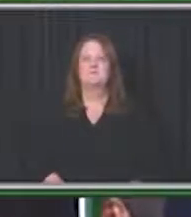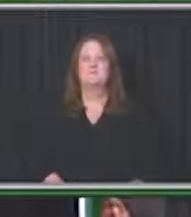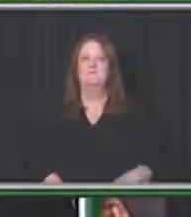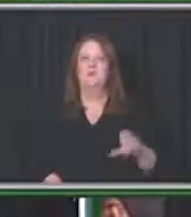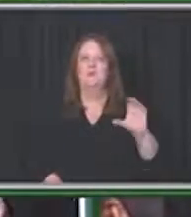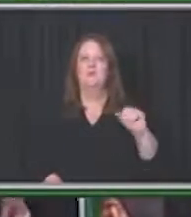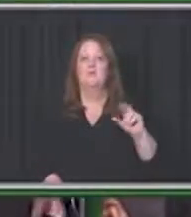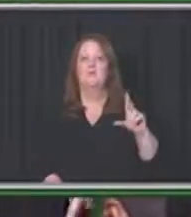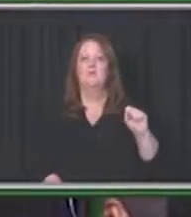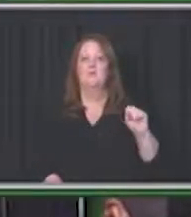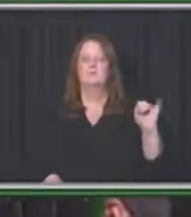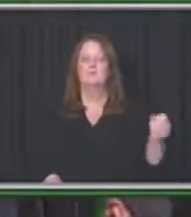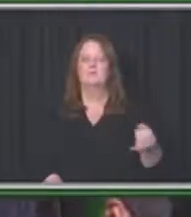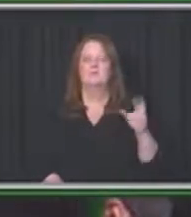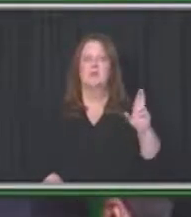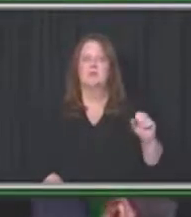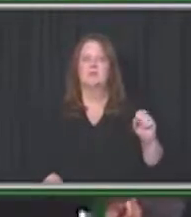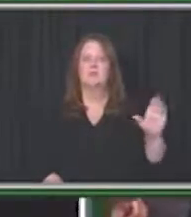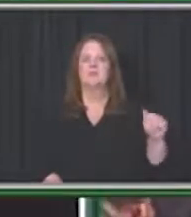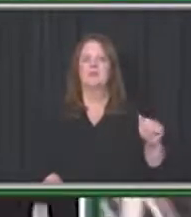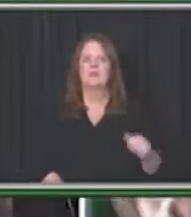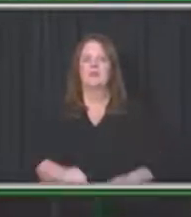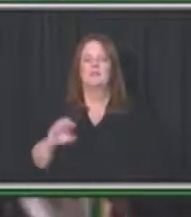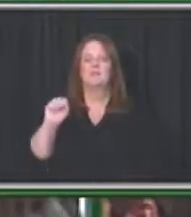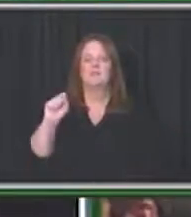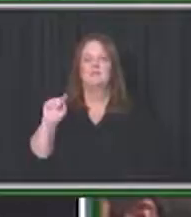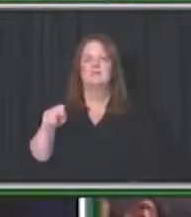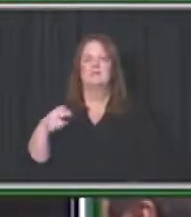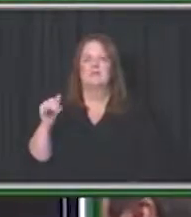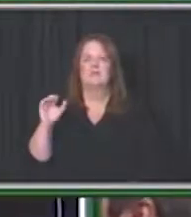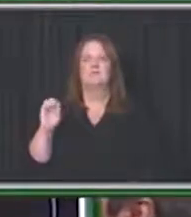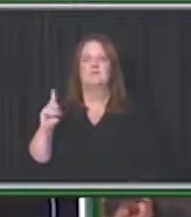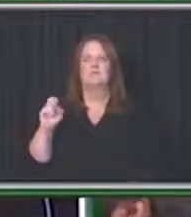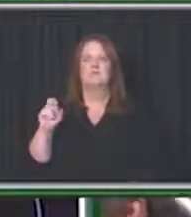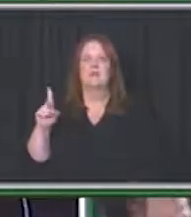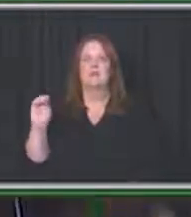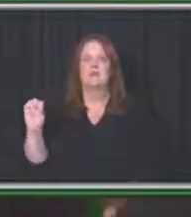Carlos J. Garcia. Stephanie DeAndre.